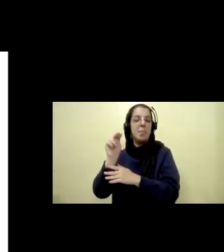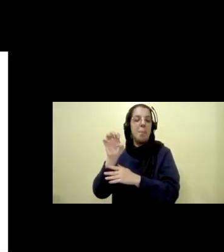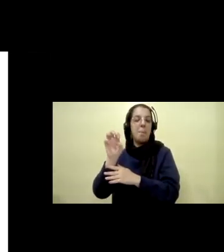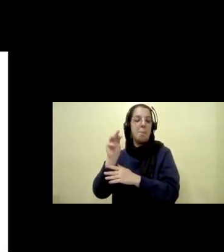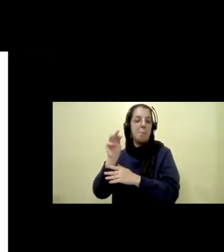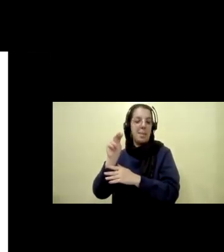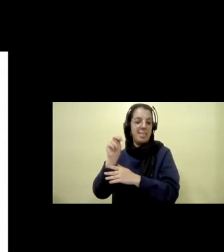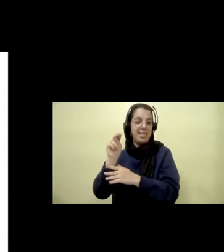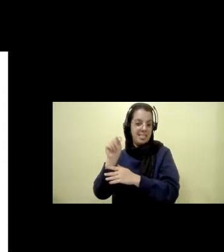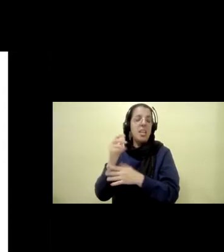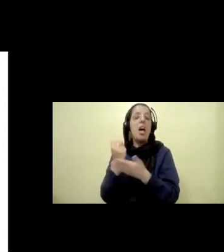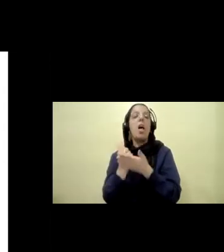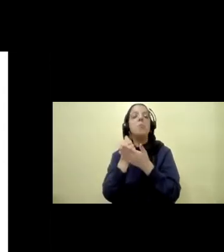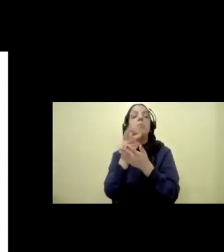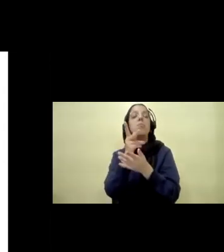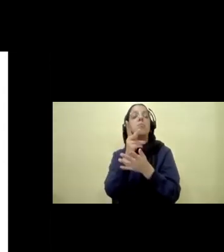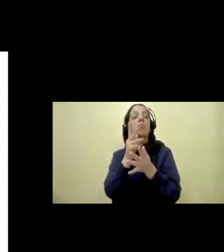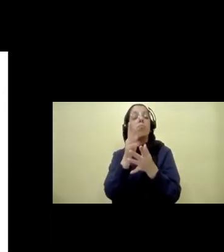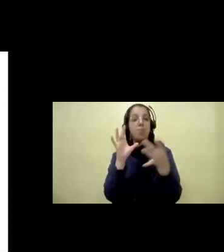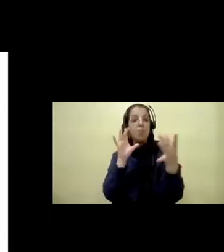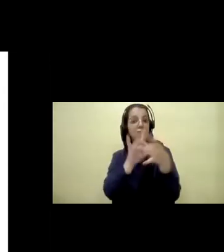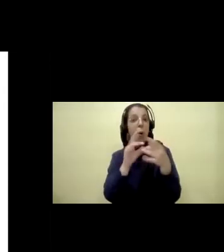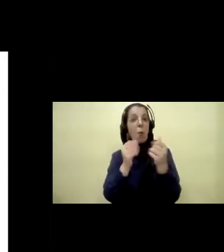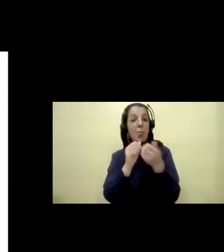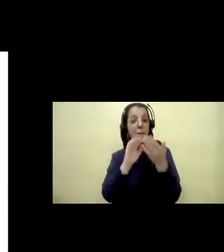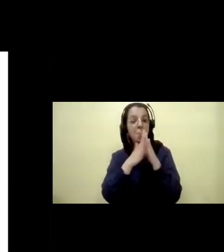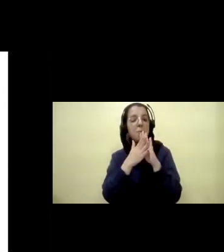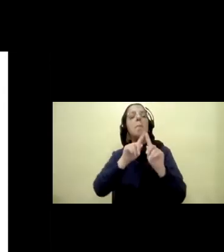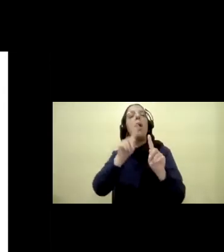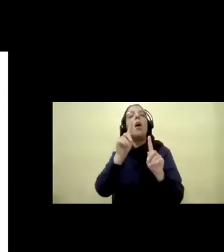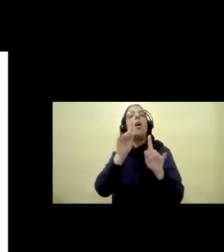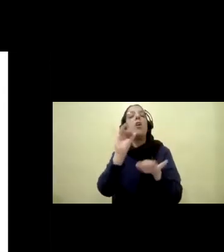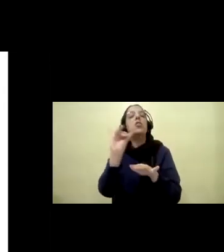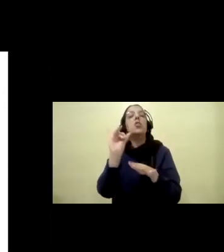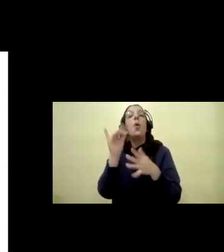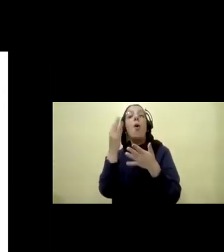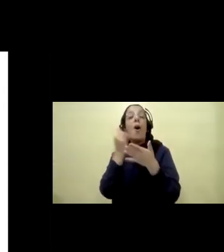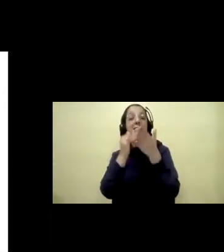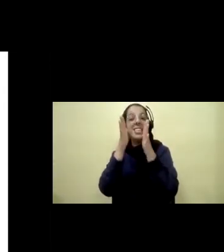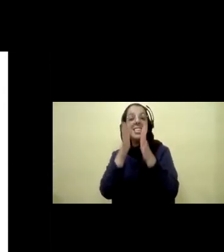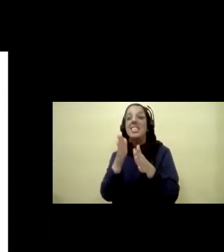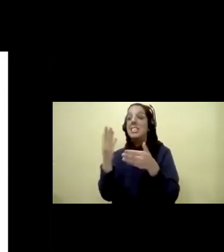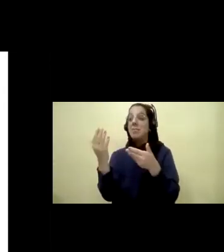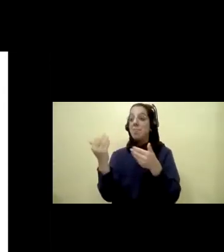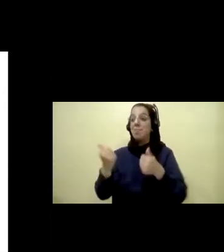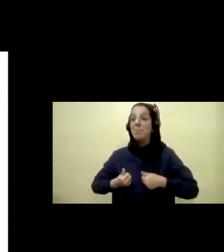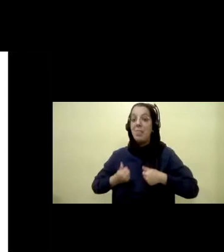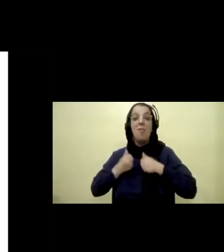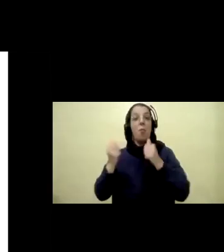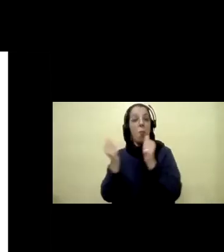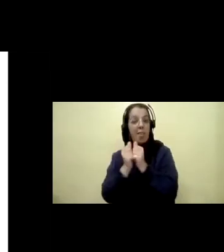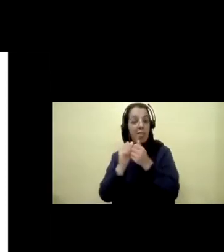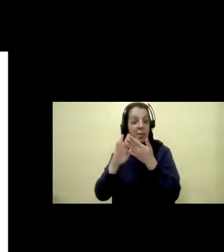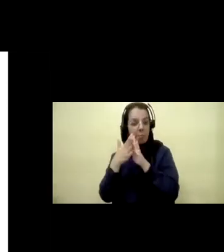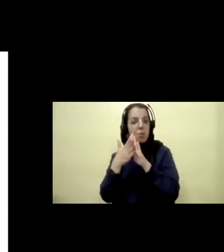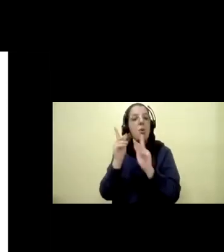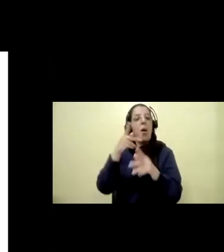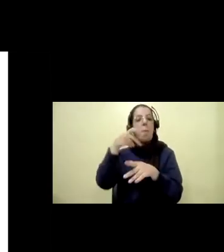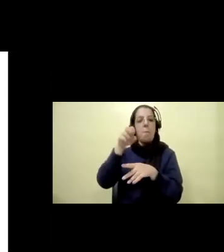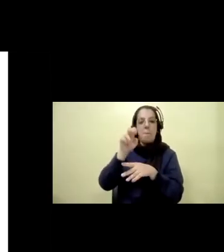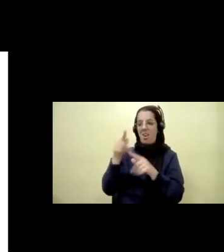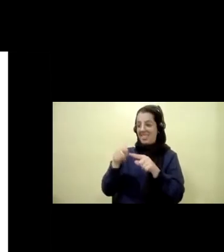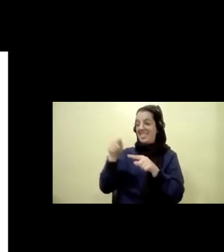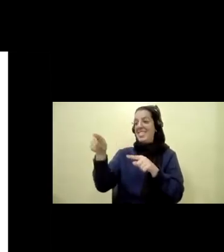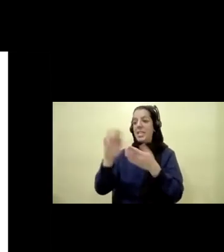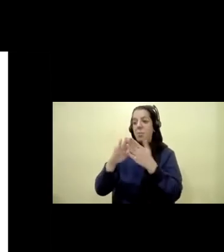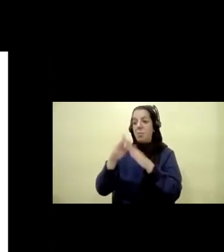with community, but also with artists specifically who are living in communities, in the communities that these parks are located in, and making sure that we